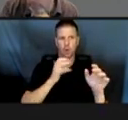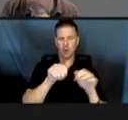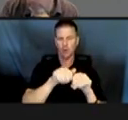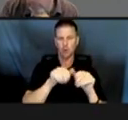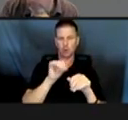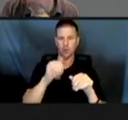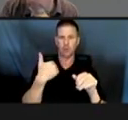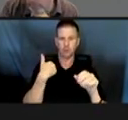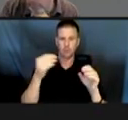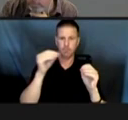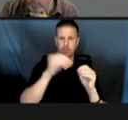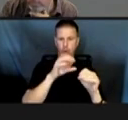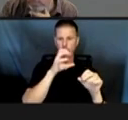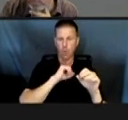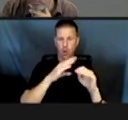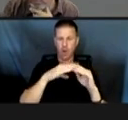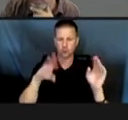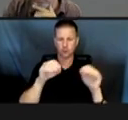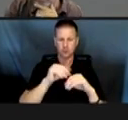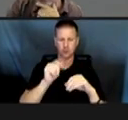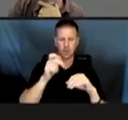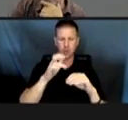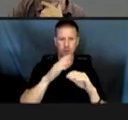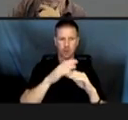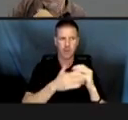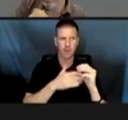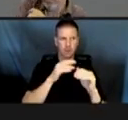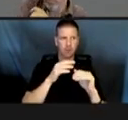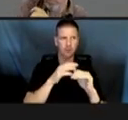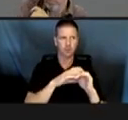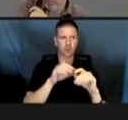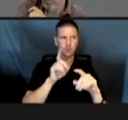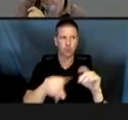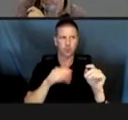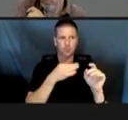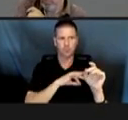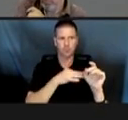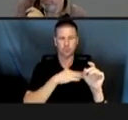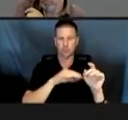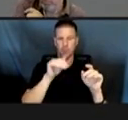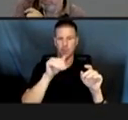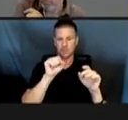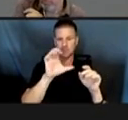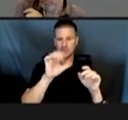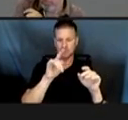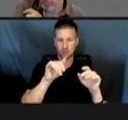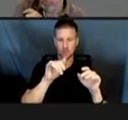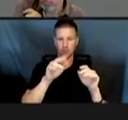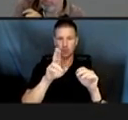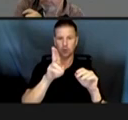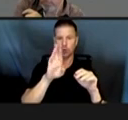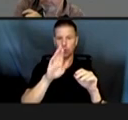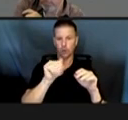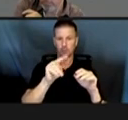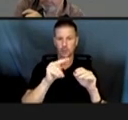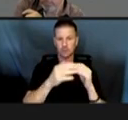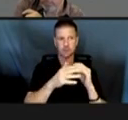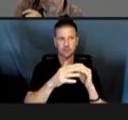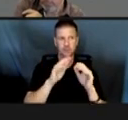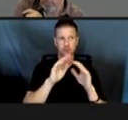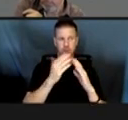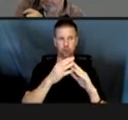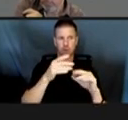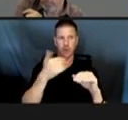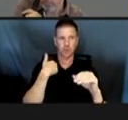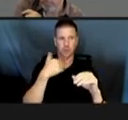have more older housing than Allegheny County as a whole does. But Pittsburgh as a city, as an urban center, has an